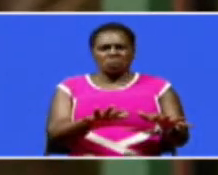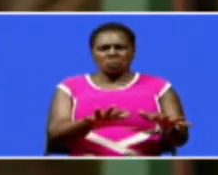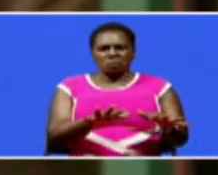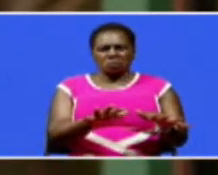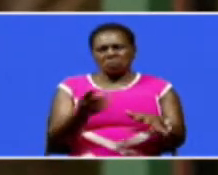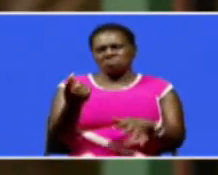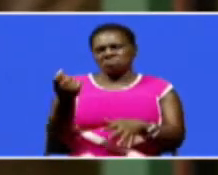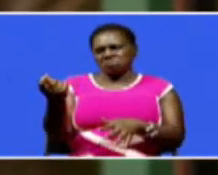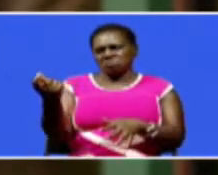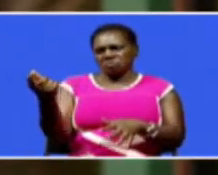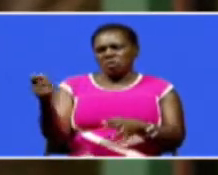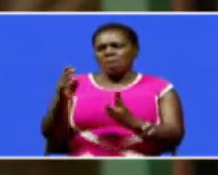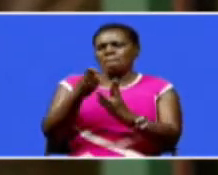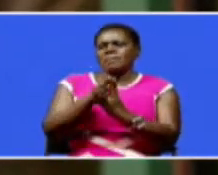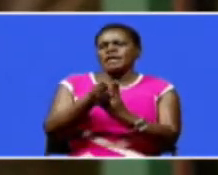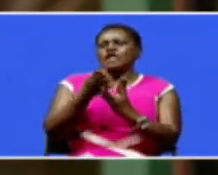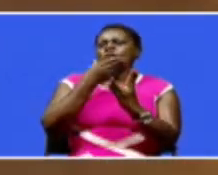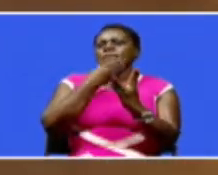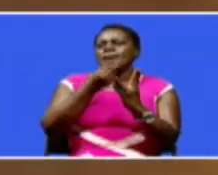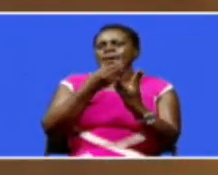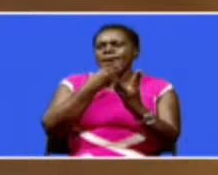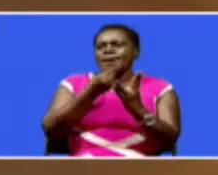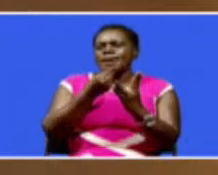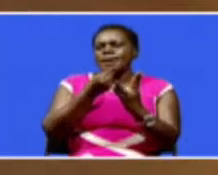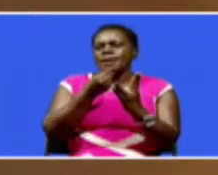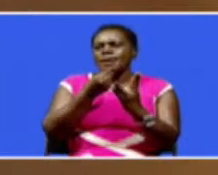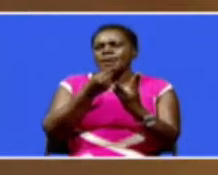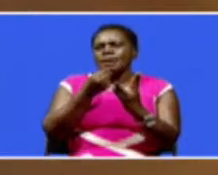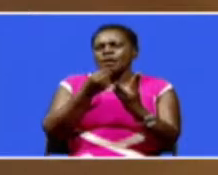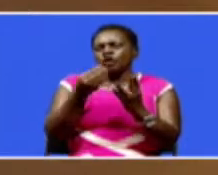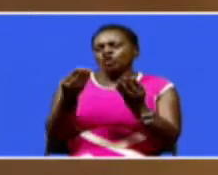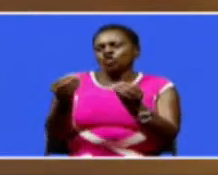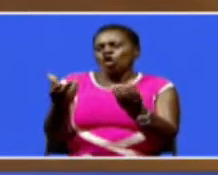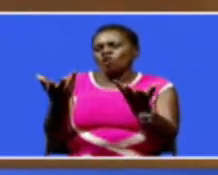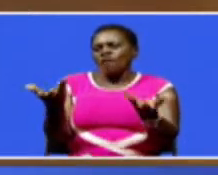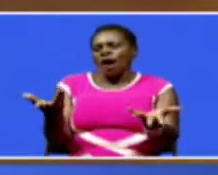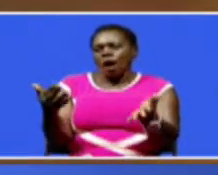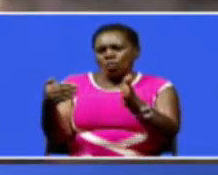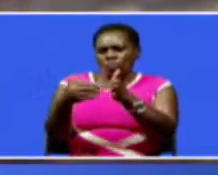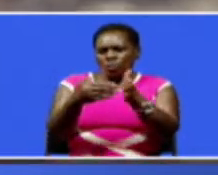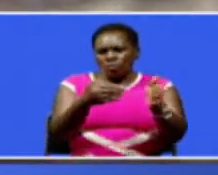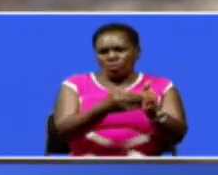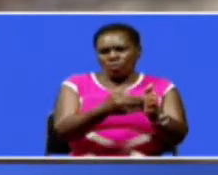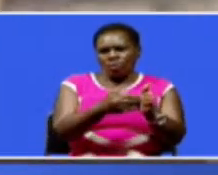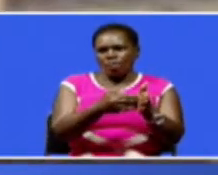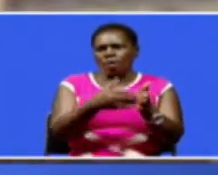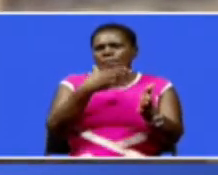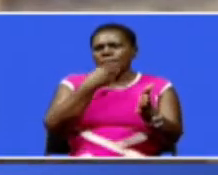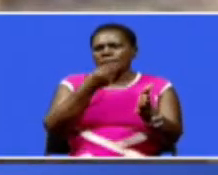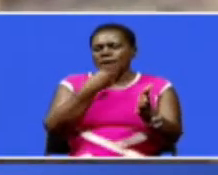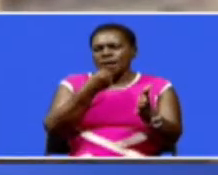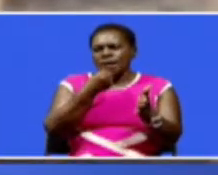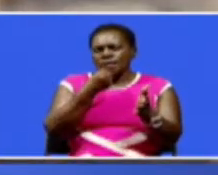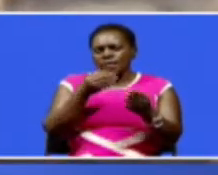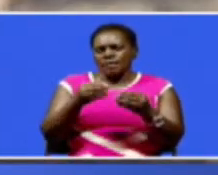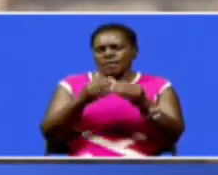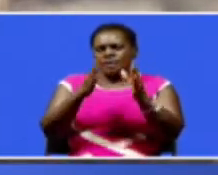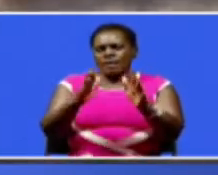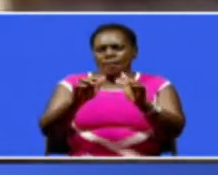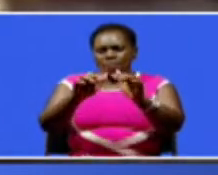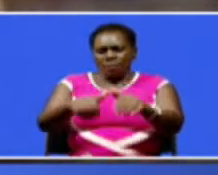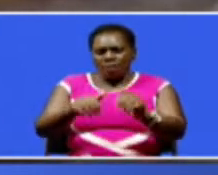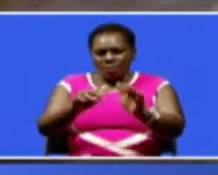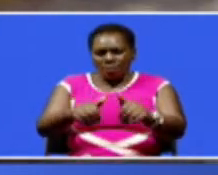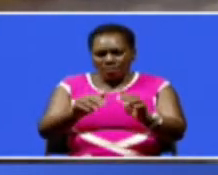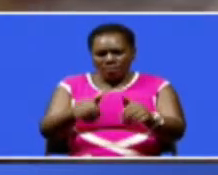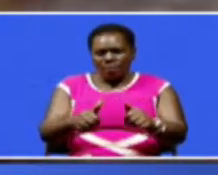layers, intermediaries, you know, and cartels. To beat these barriers, John Masinde, the sector leader agriculture